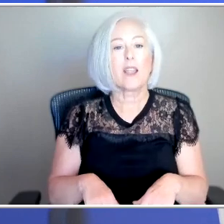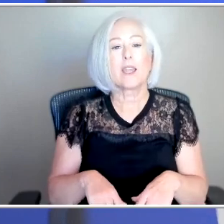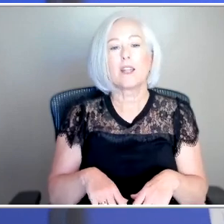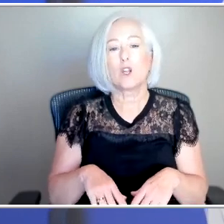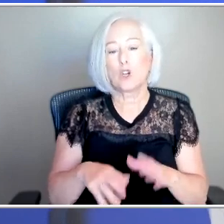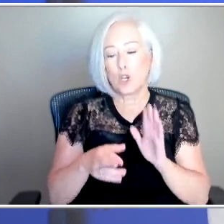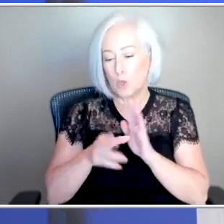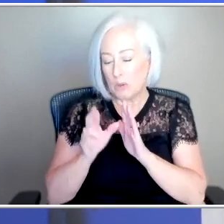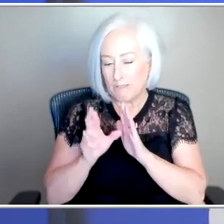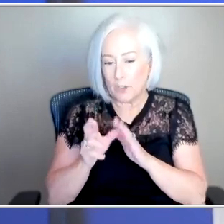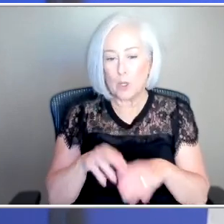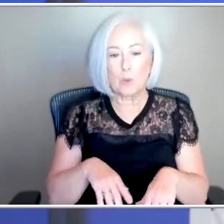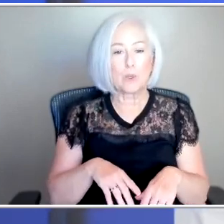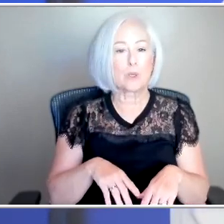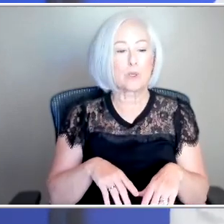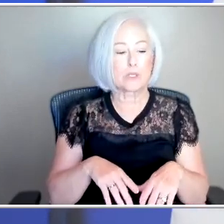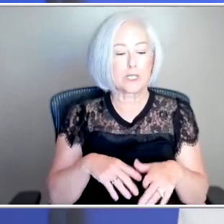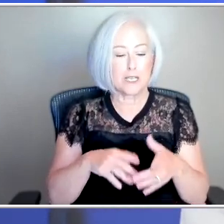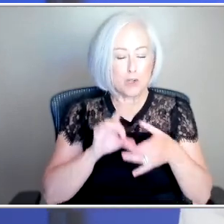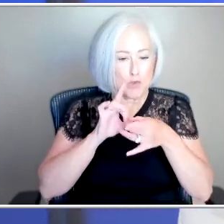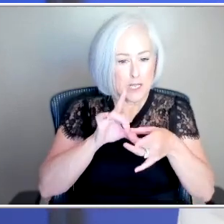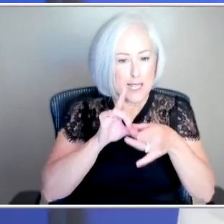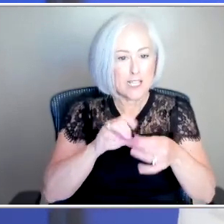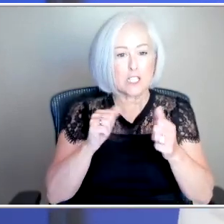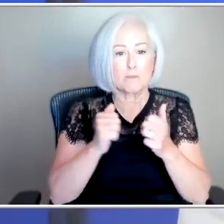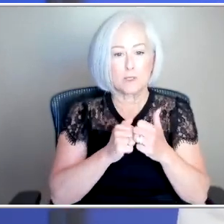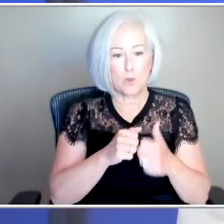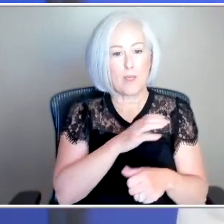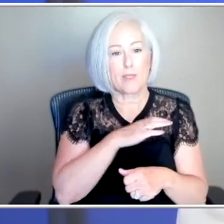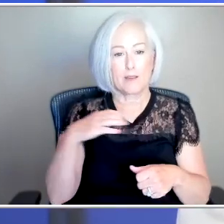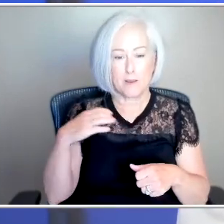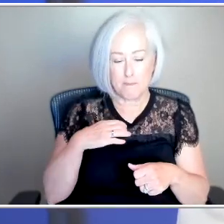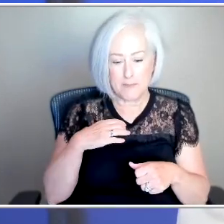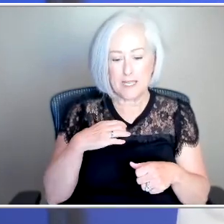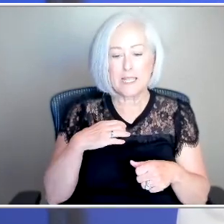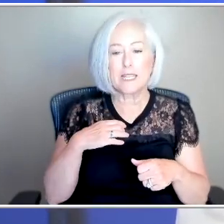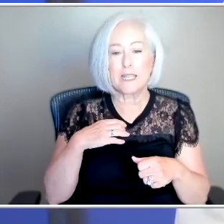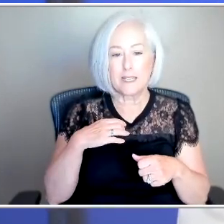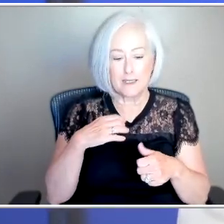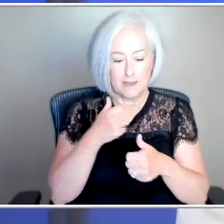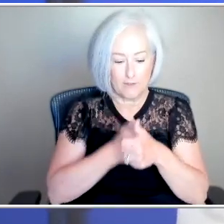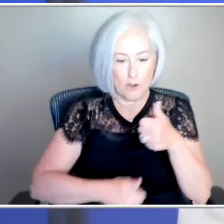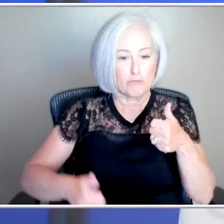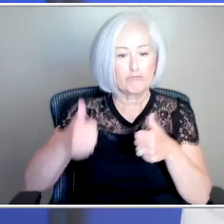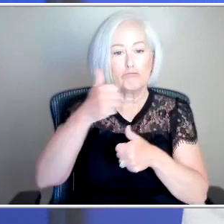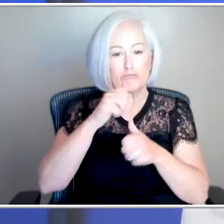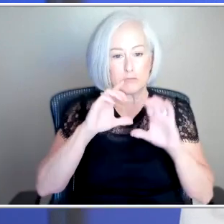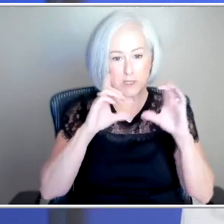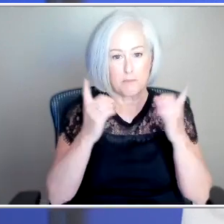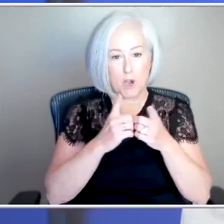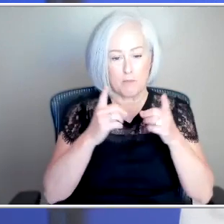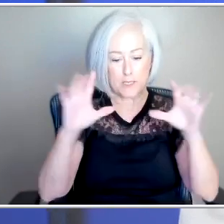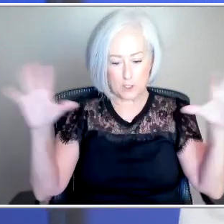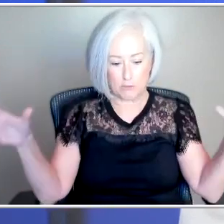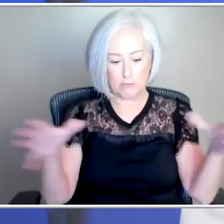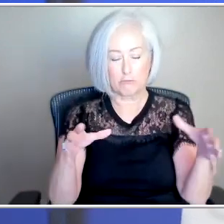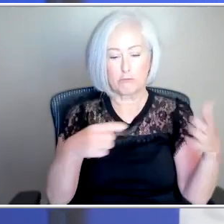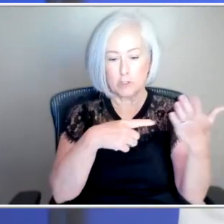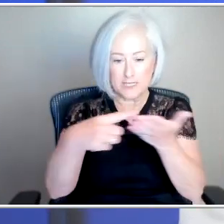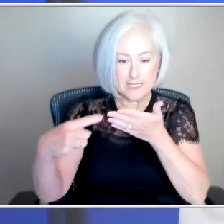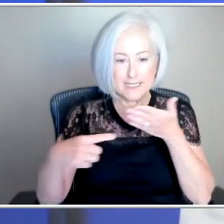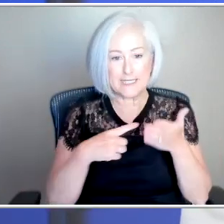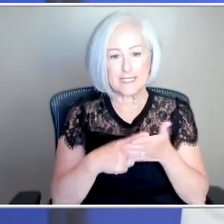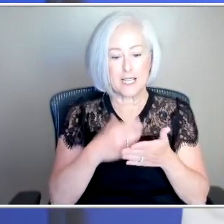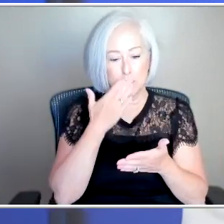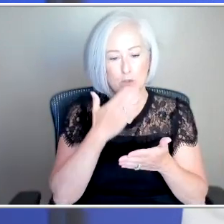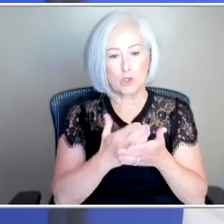the others, community health centers, so that we have good contact and relation with them, and making